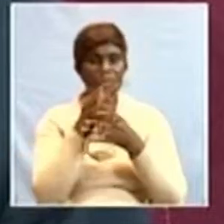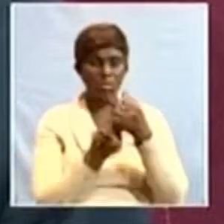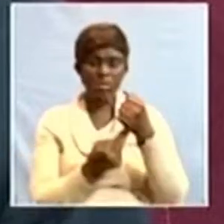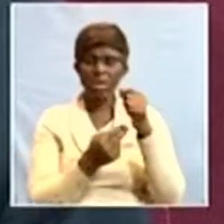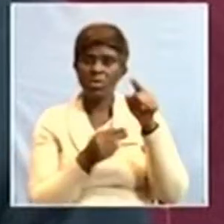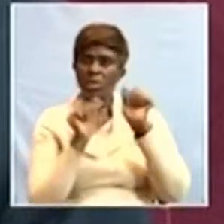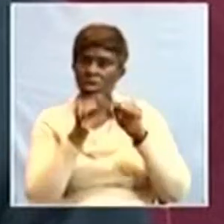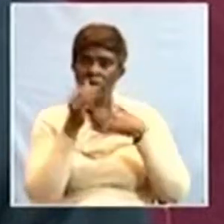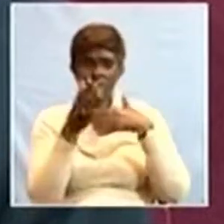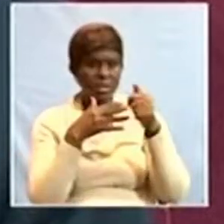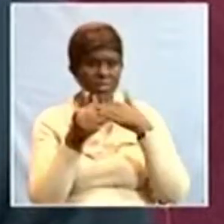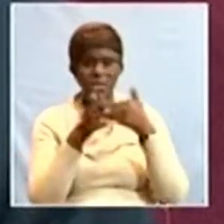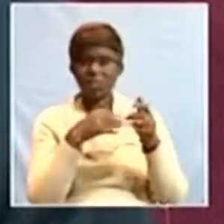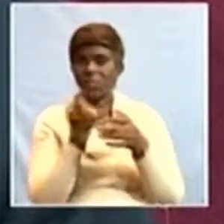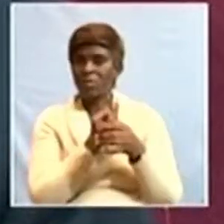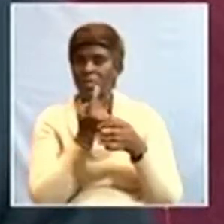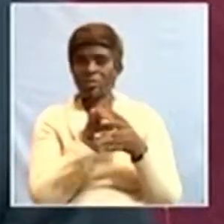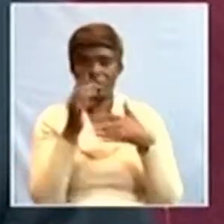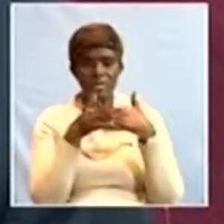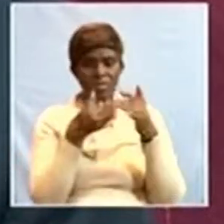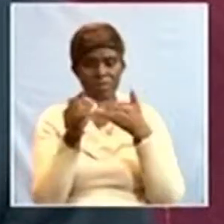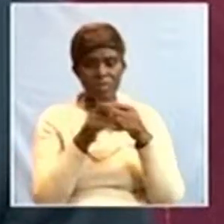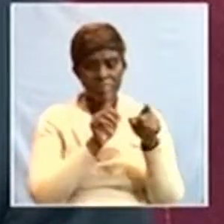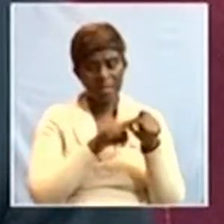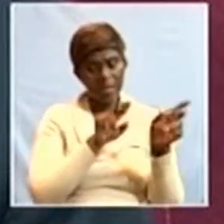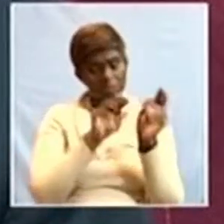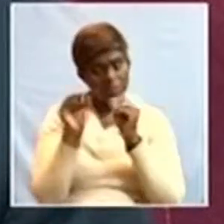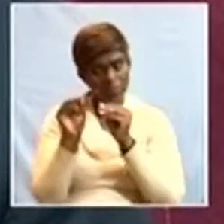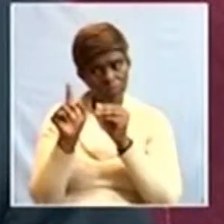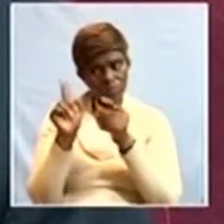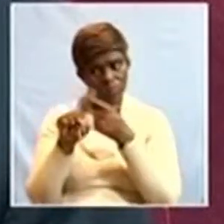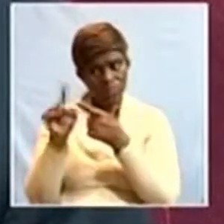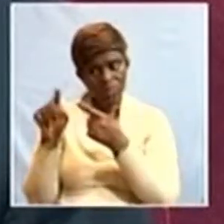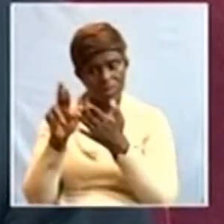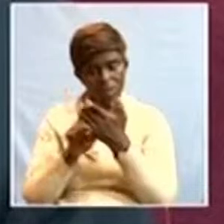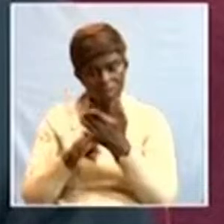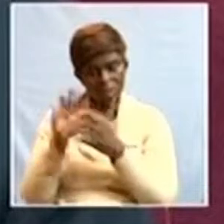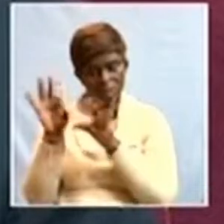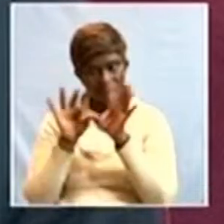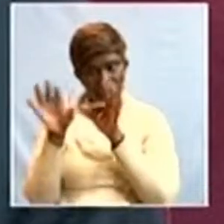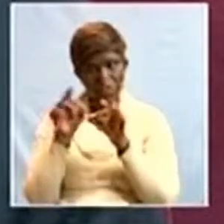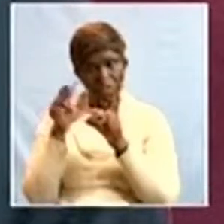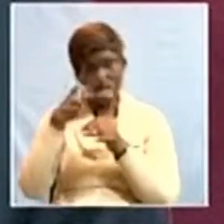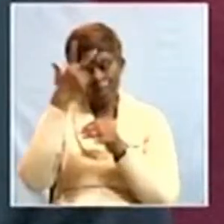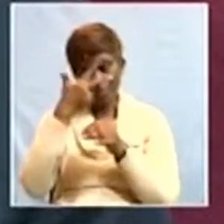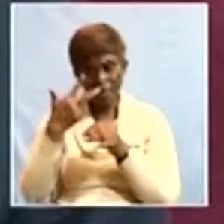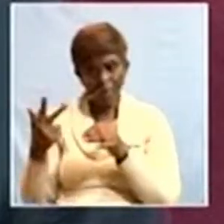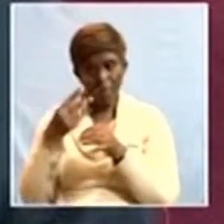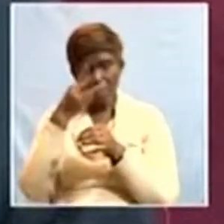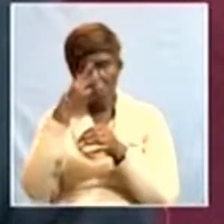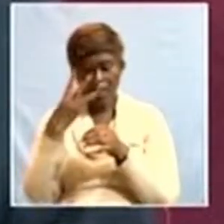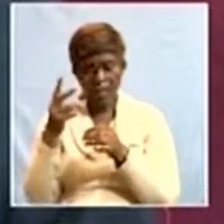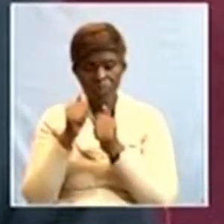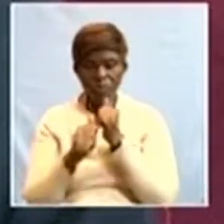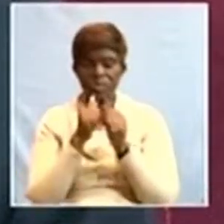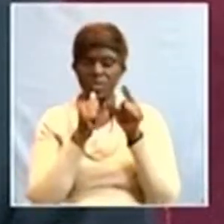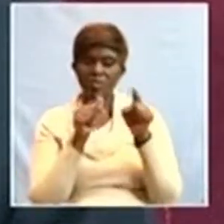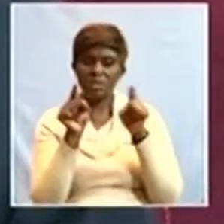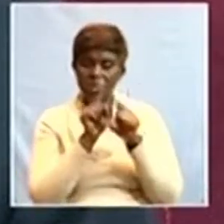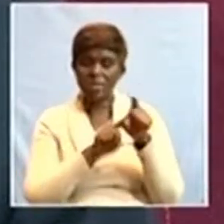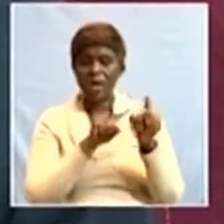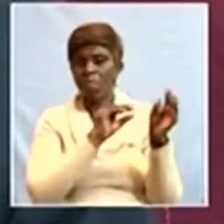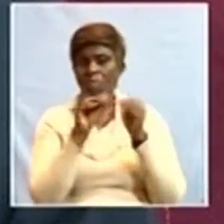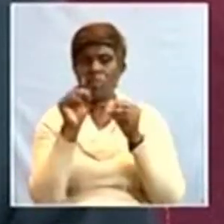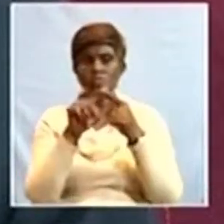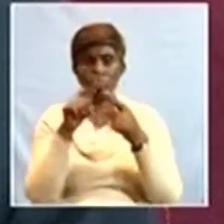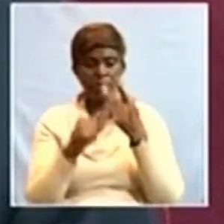can simply go to this record, you pick up the NRC, which is this one, then go to